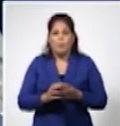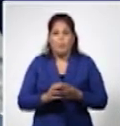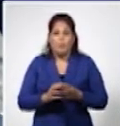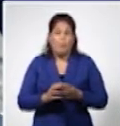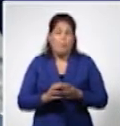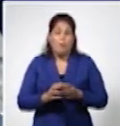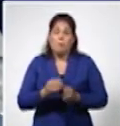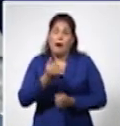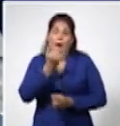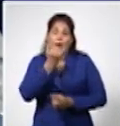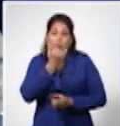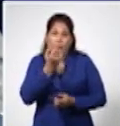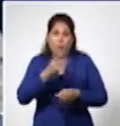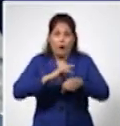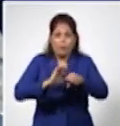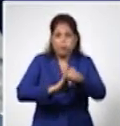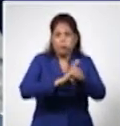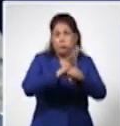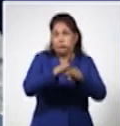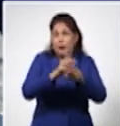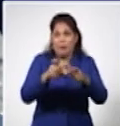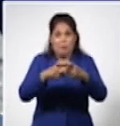5 million, and more than